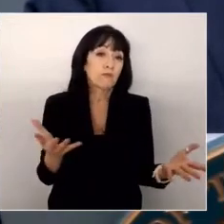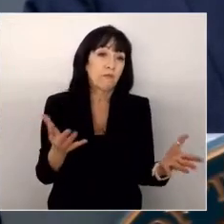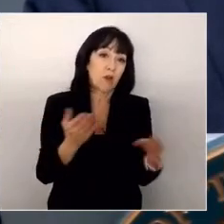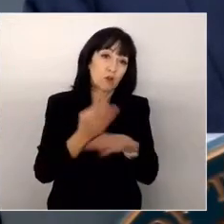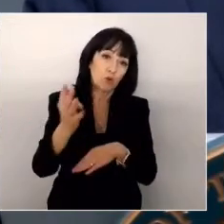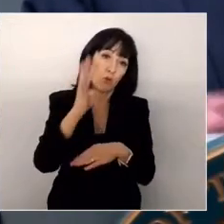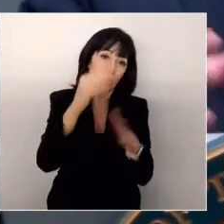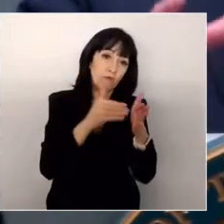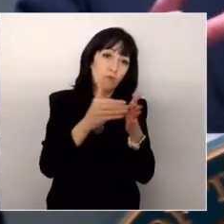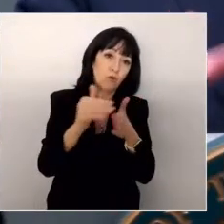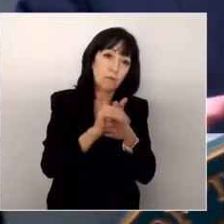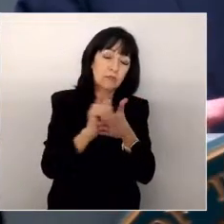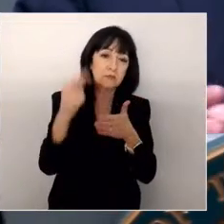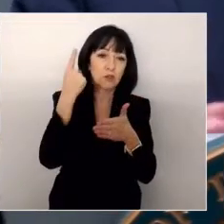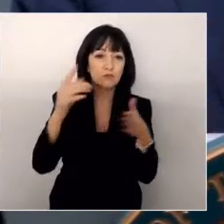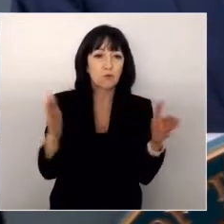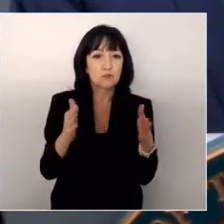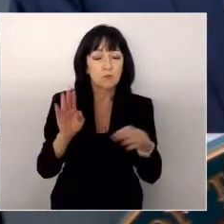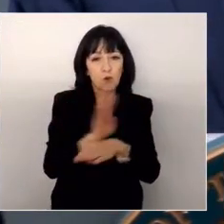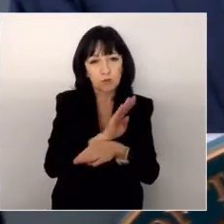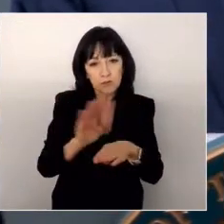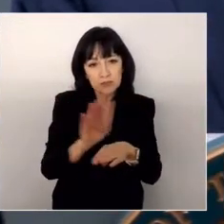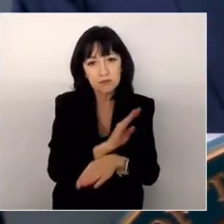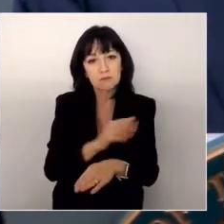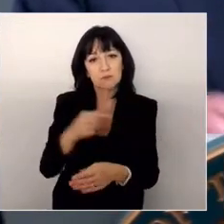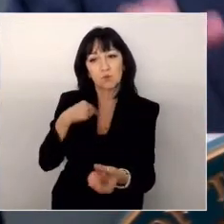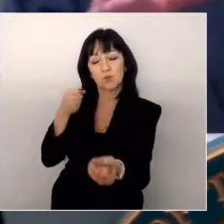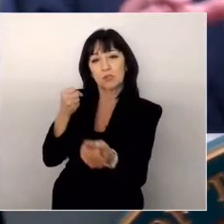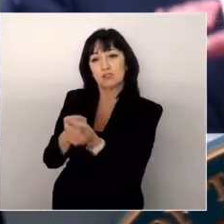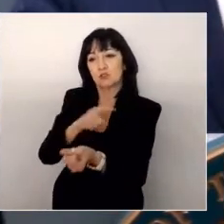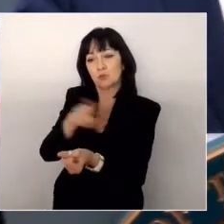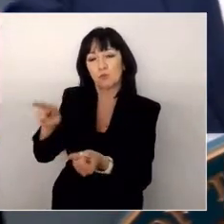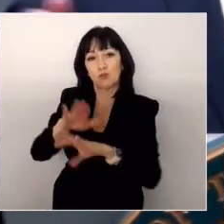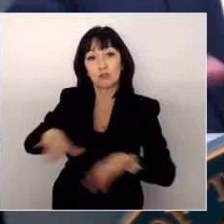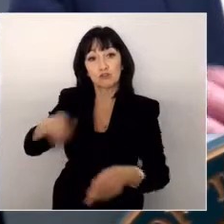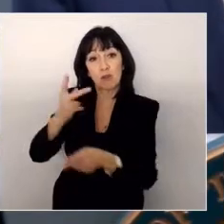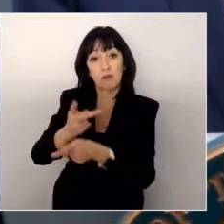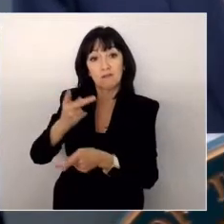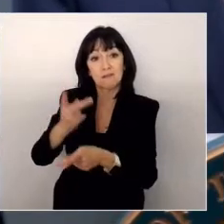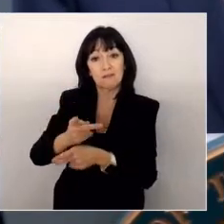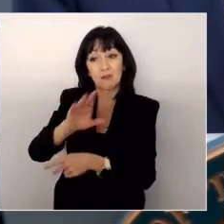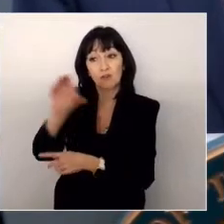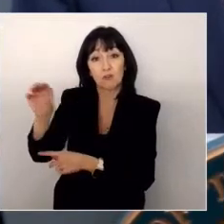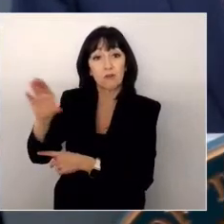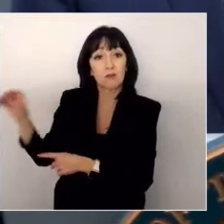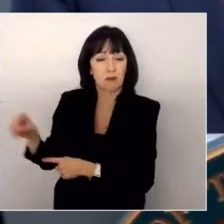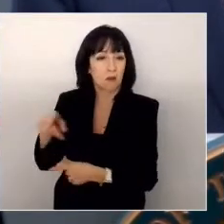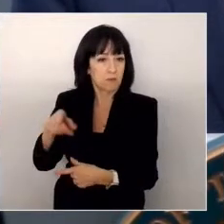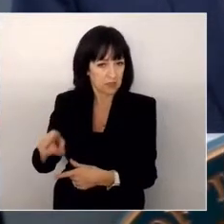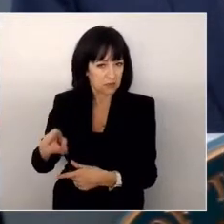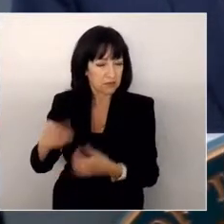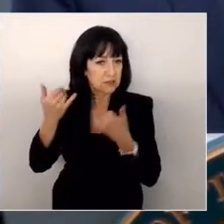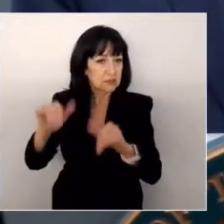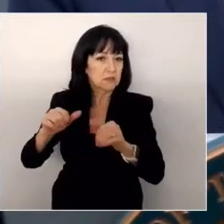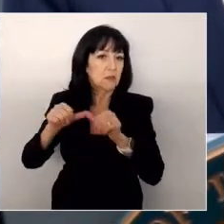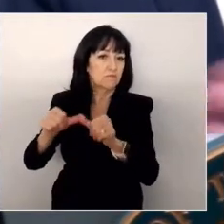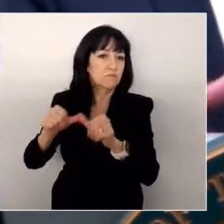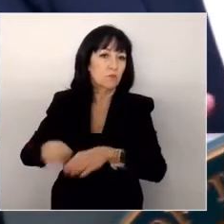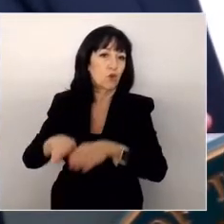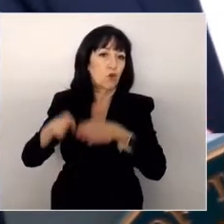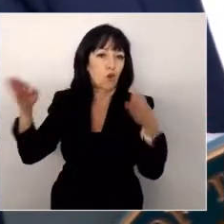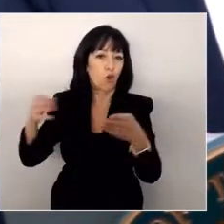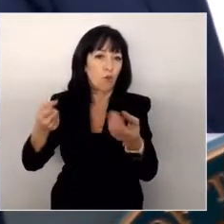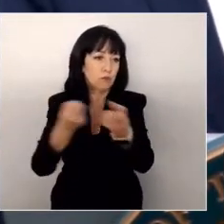businesses. We supported child care providers who stayed on the job throughout this crisis. And thanks to the hard work